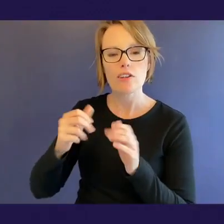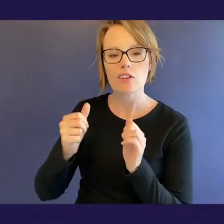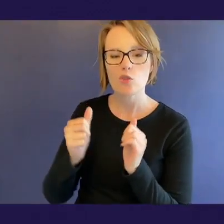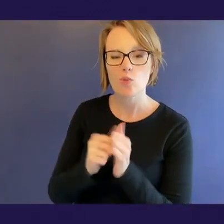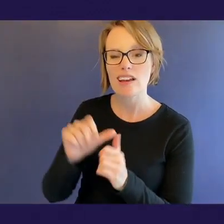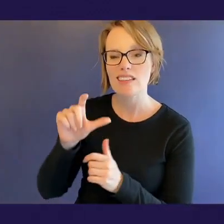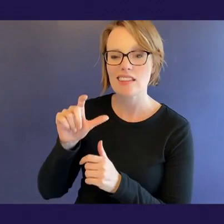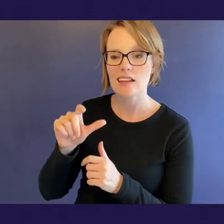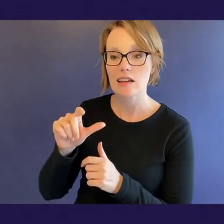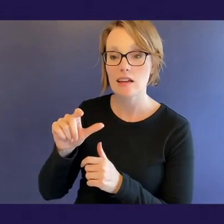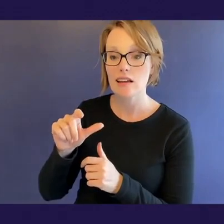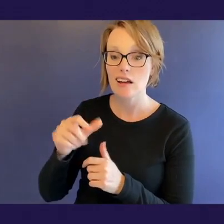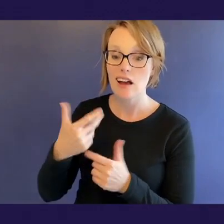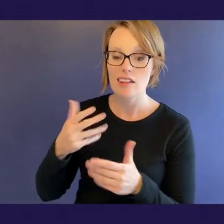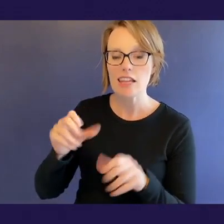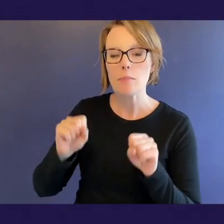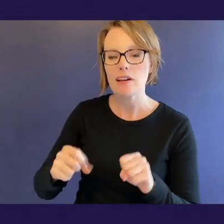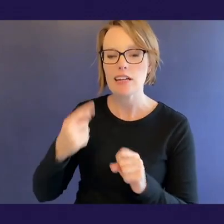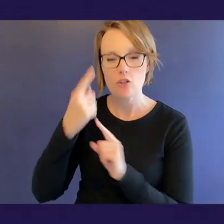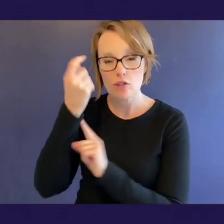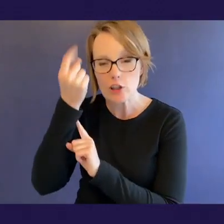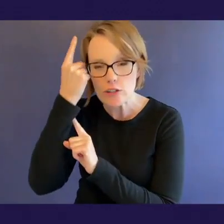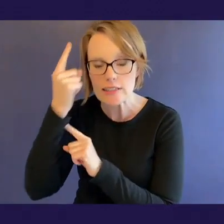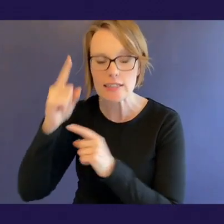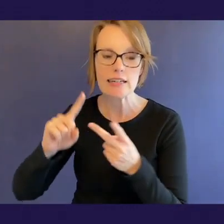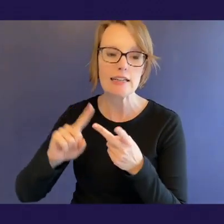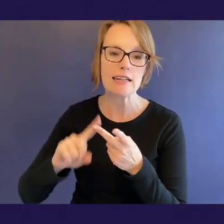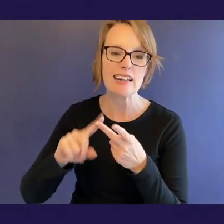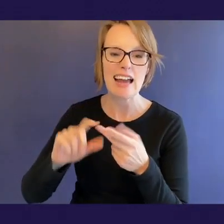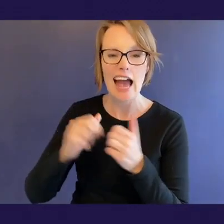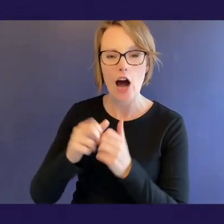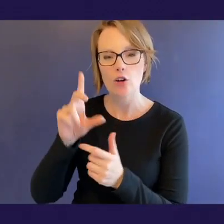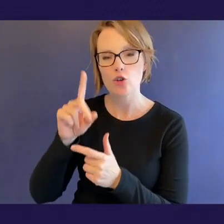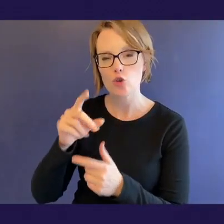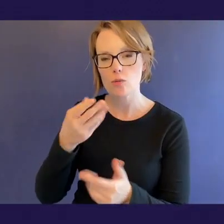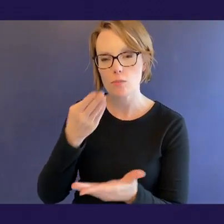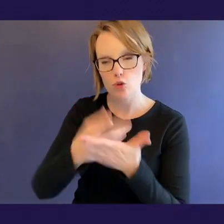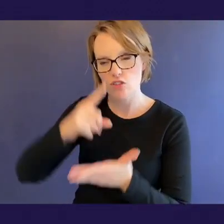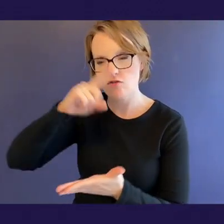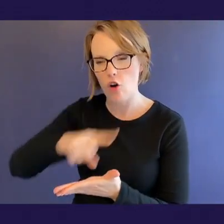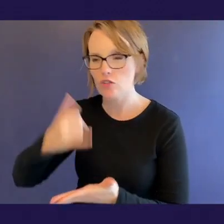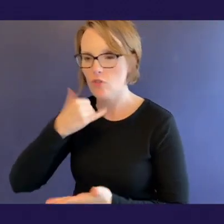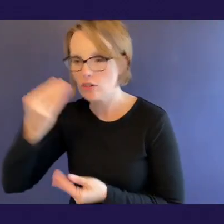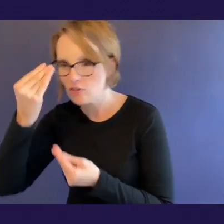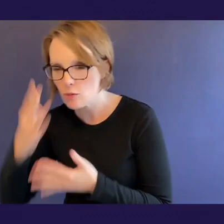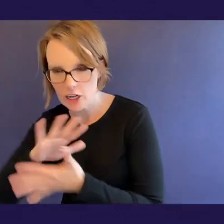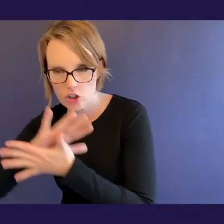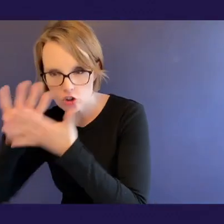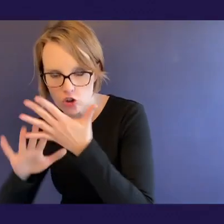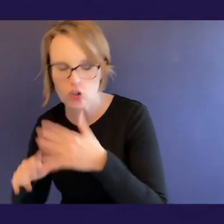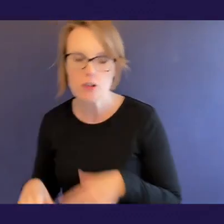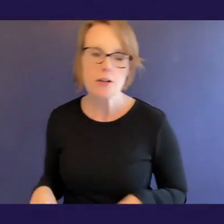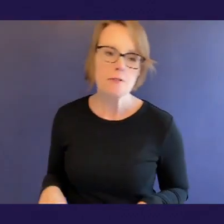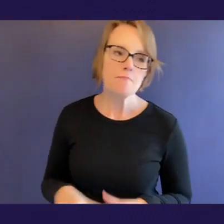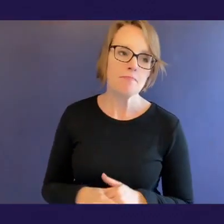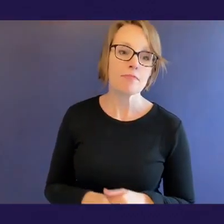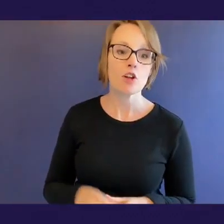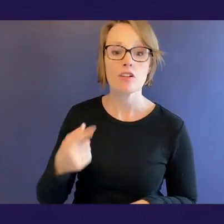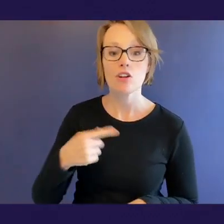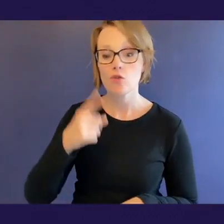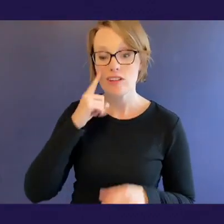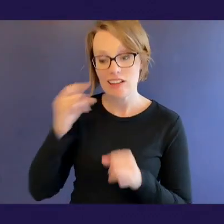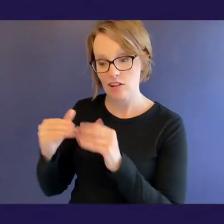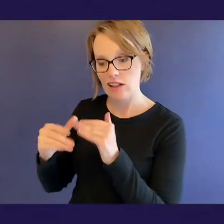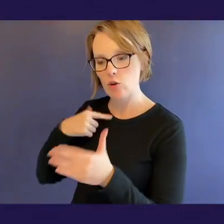or inoculation. Interventions at the informational level focus on amplifying information that